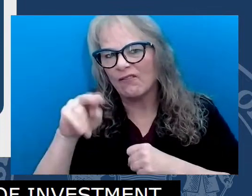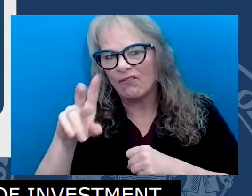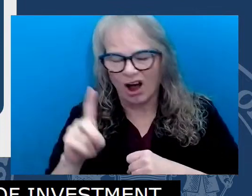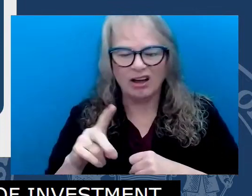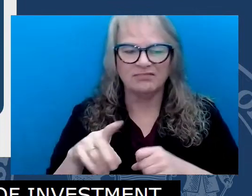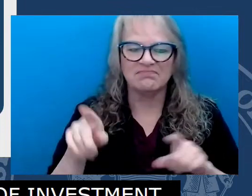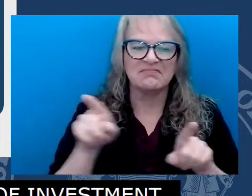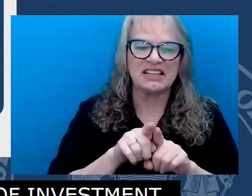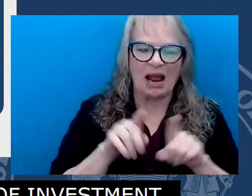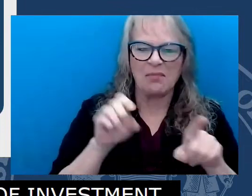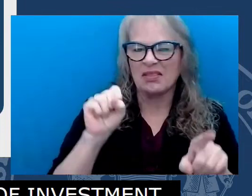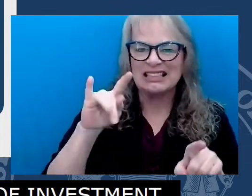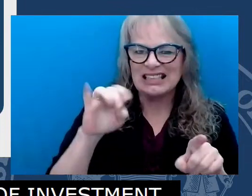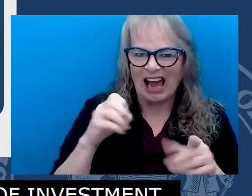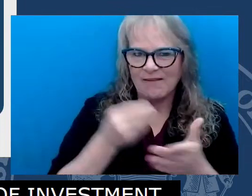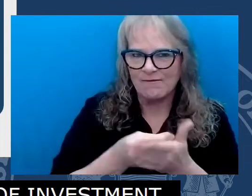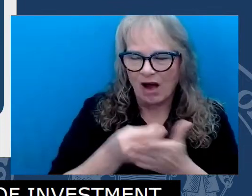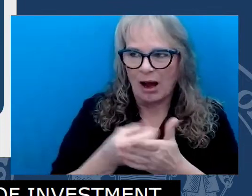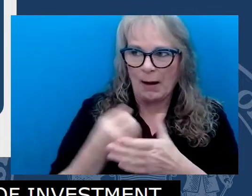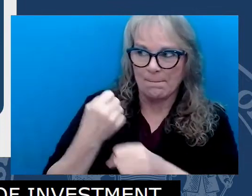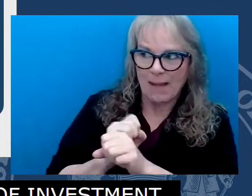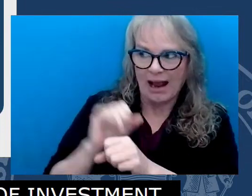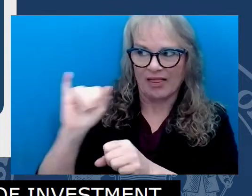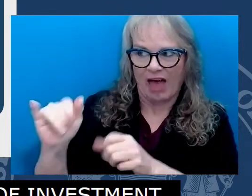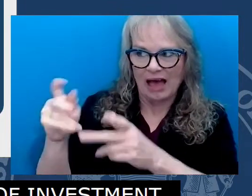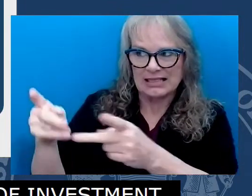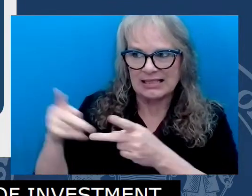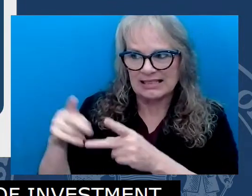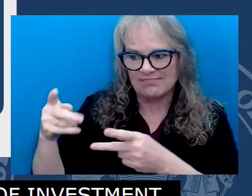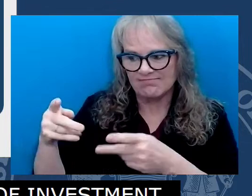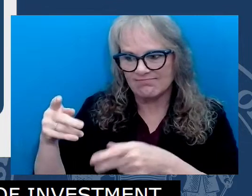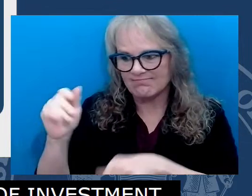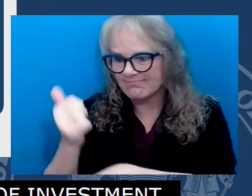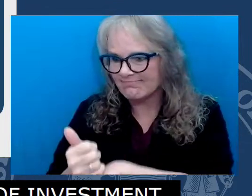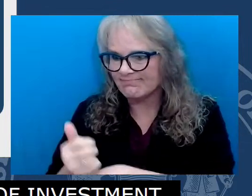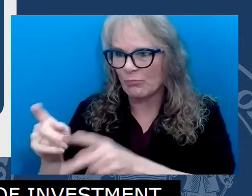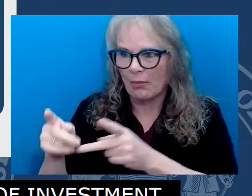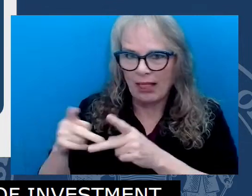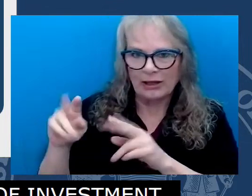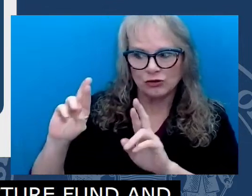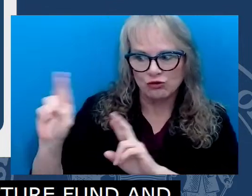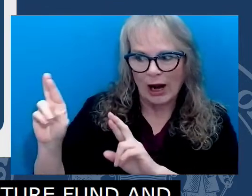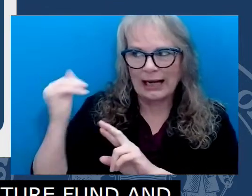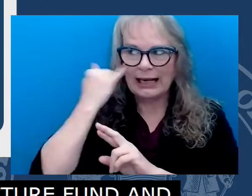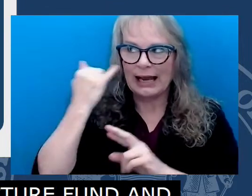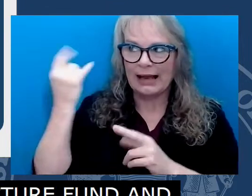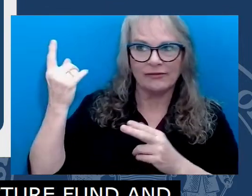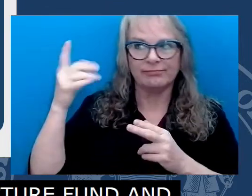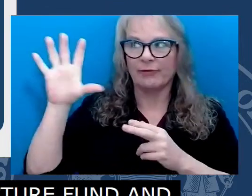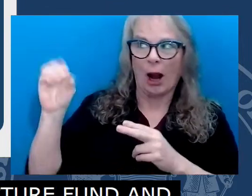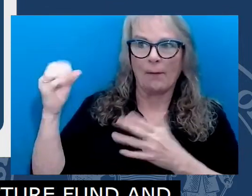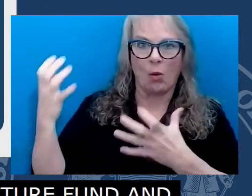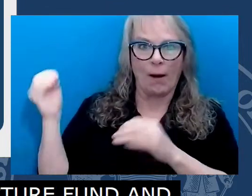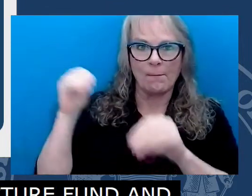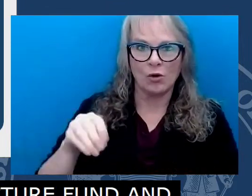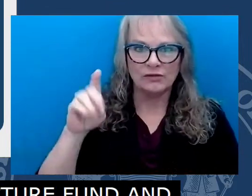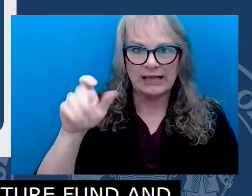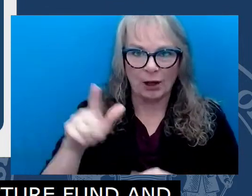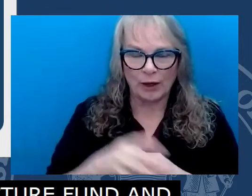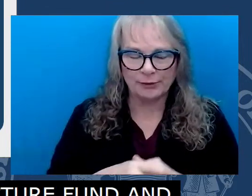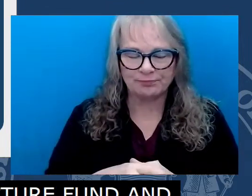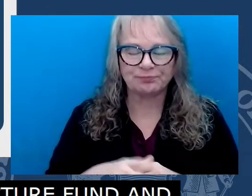Fund, to make a site ready if we have a client that wants to move to Delaware. Housing is a big